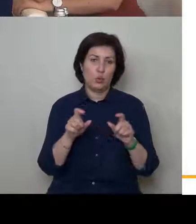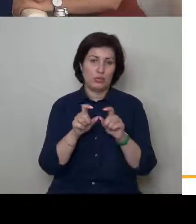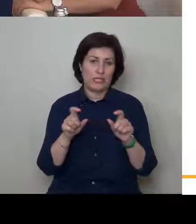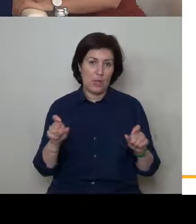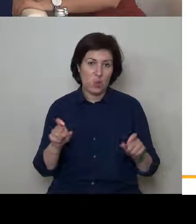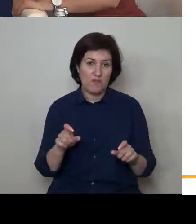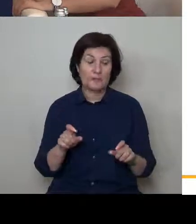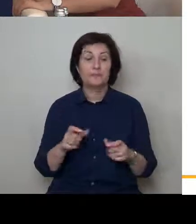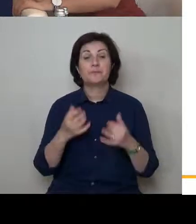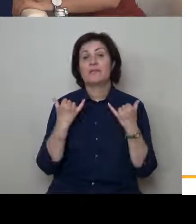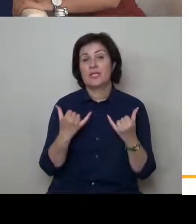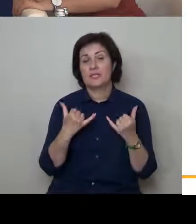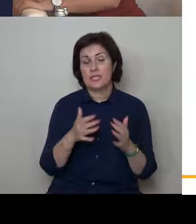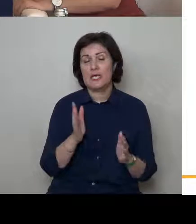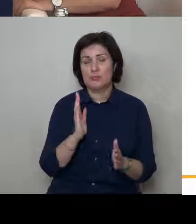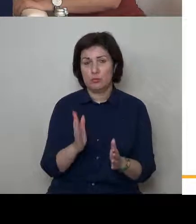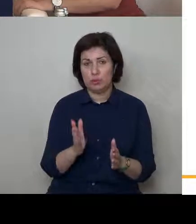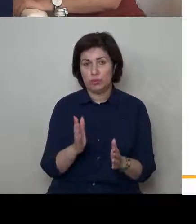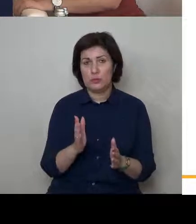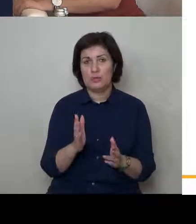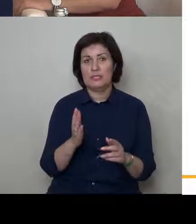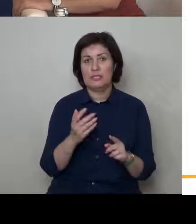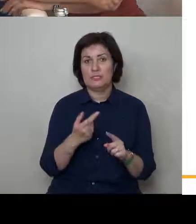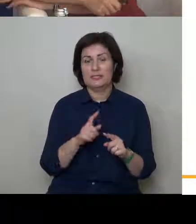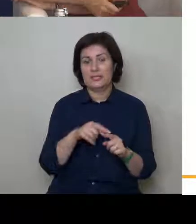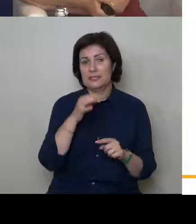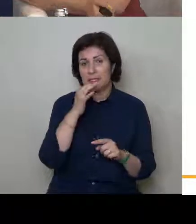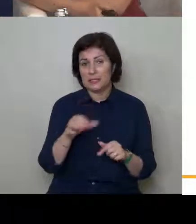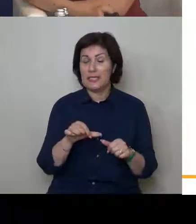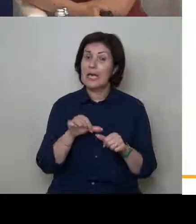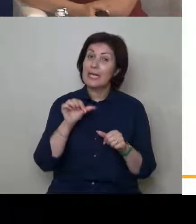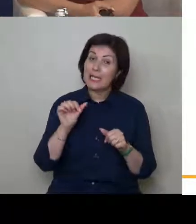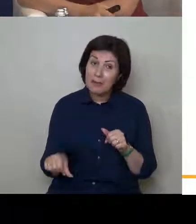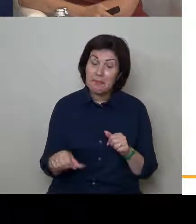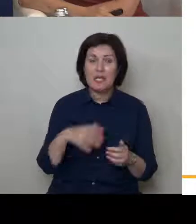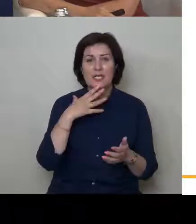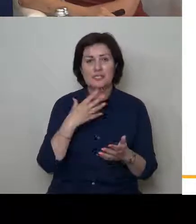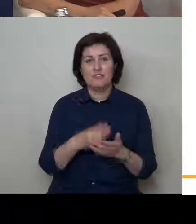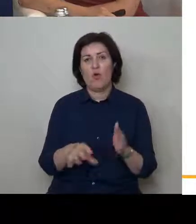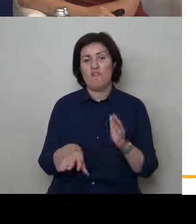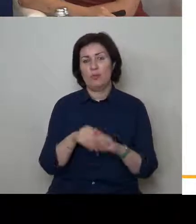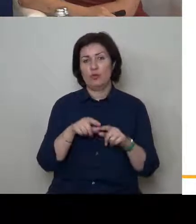in the archives. Wait, I still have a question.